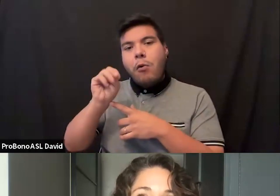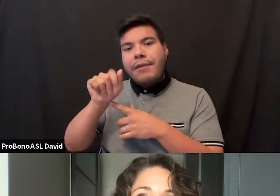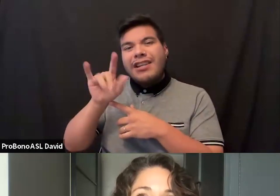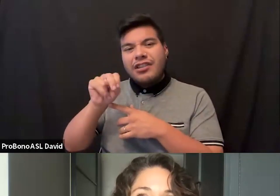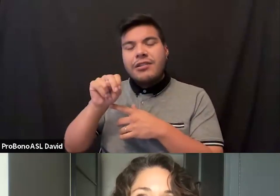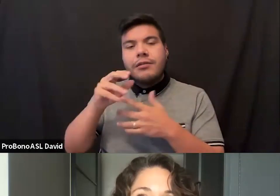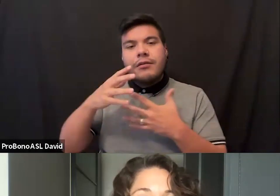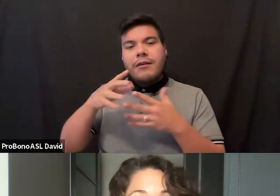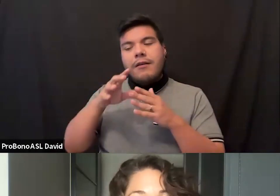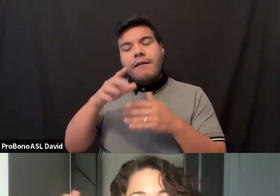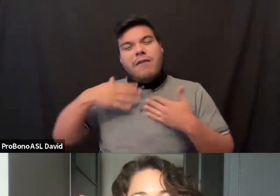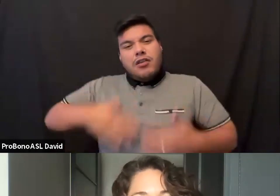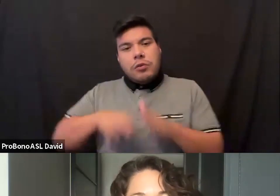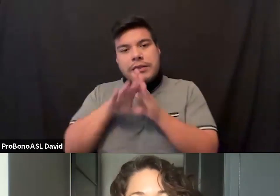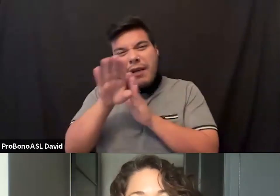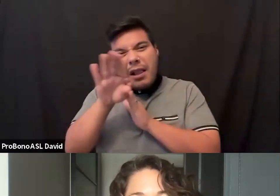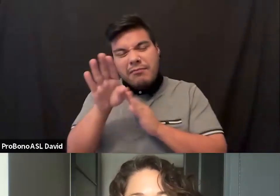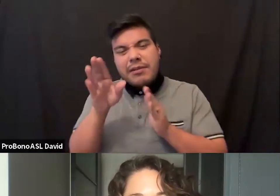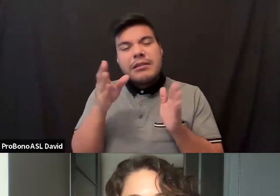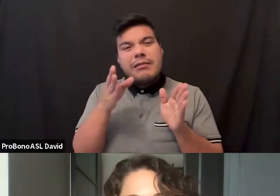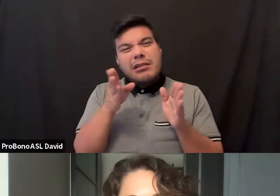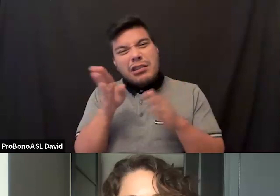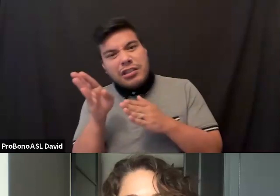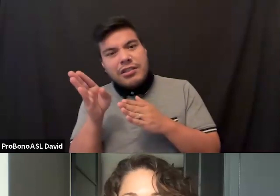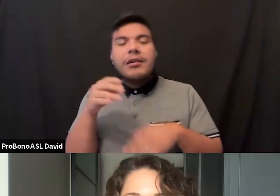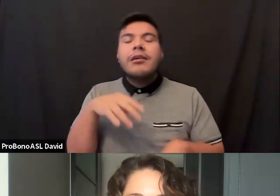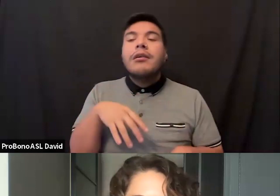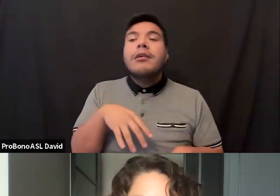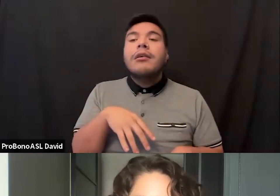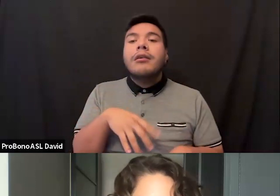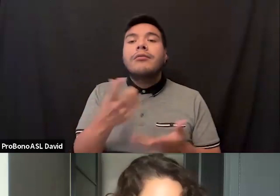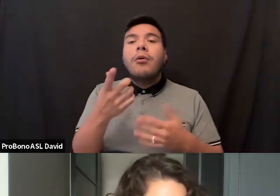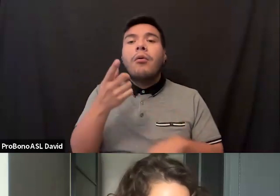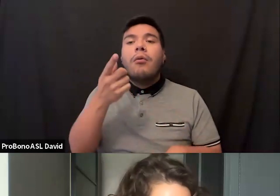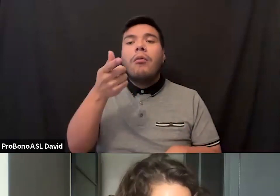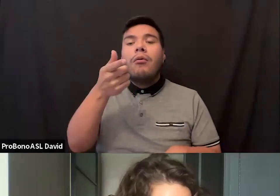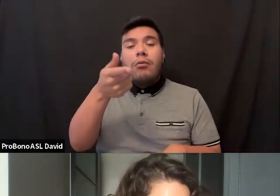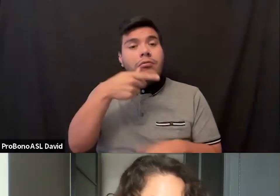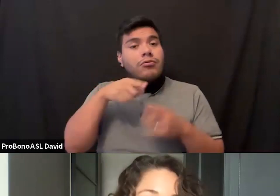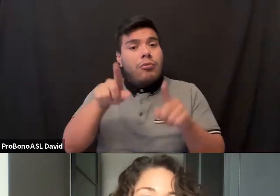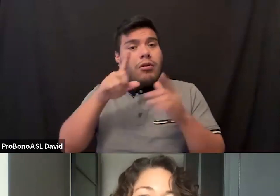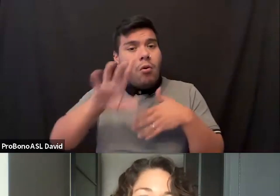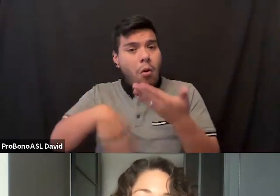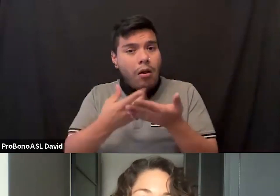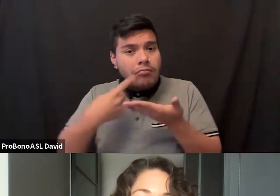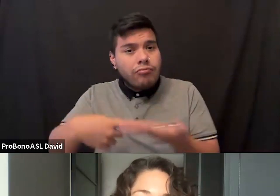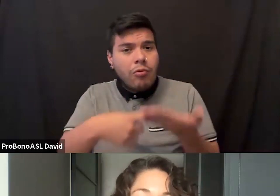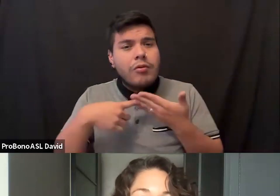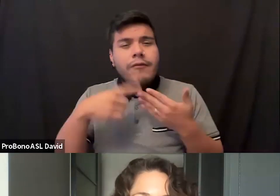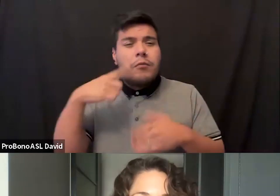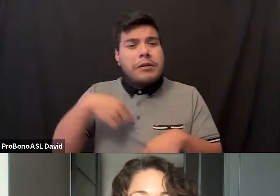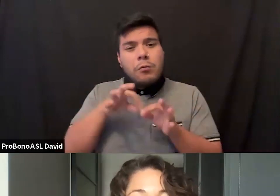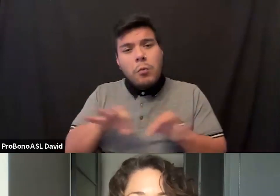malformation. And I stayed with this image with me. And during all the talks that I had, was really common to listen to women